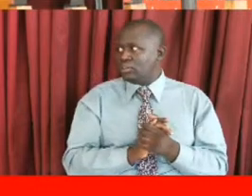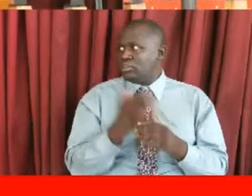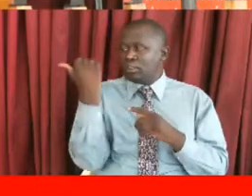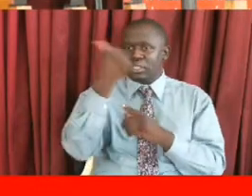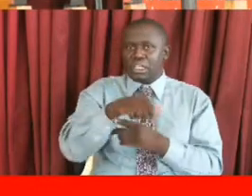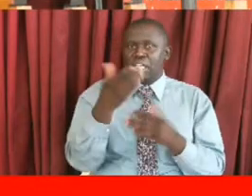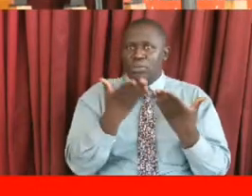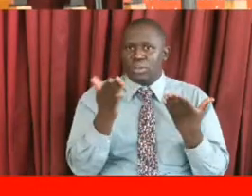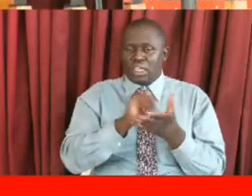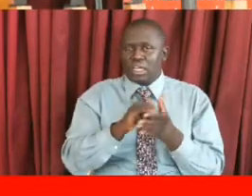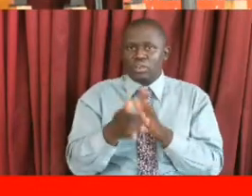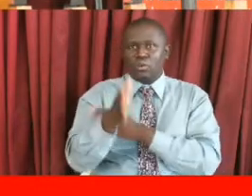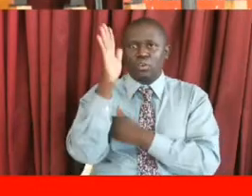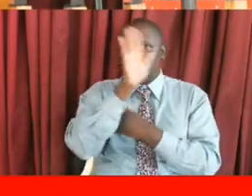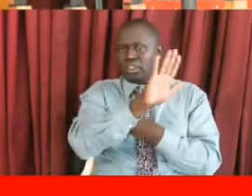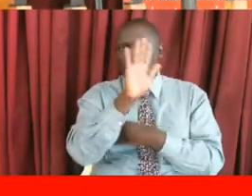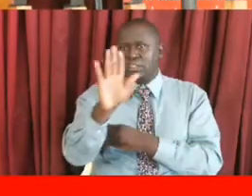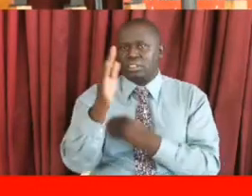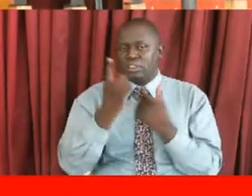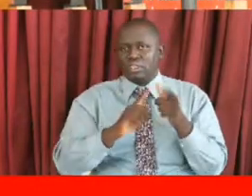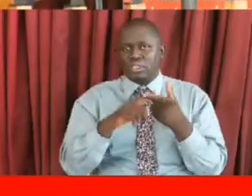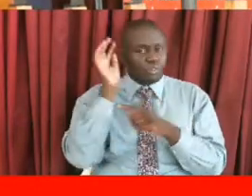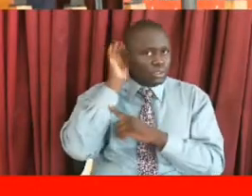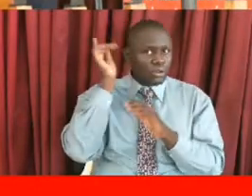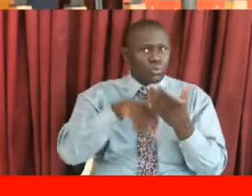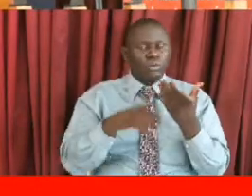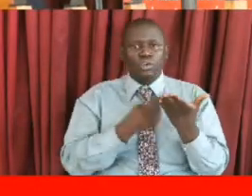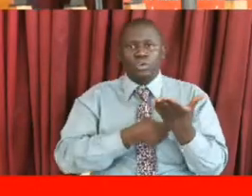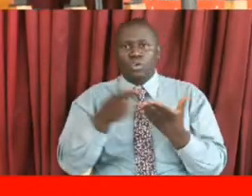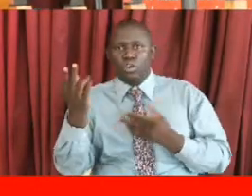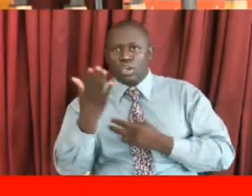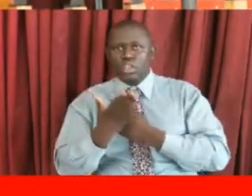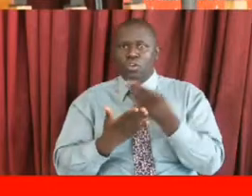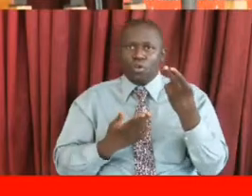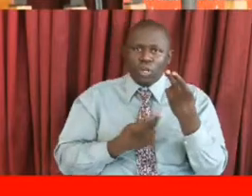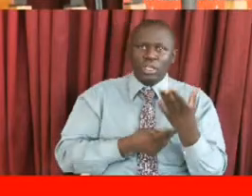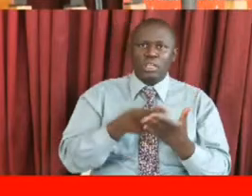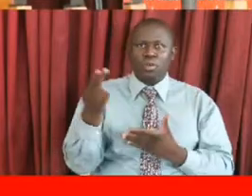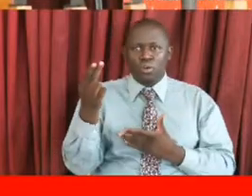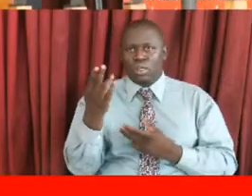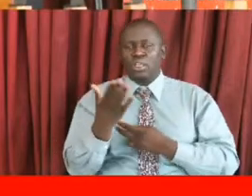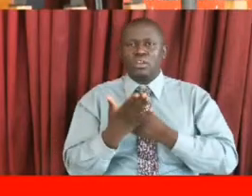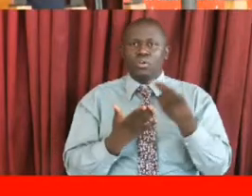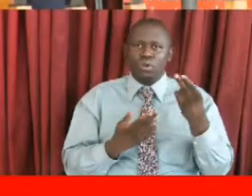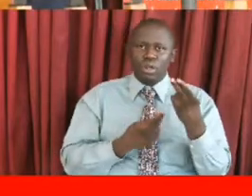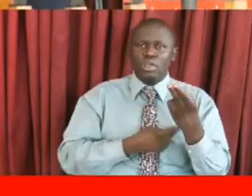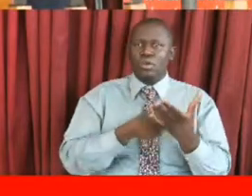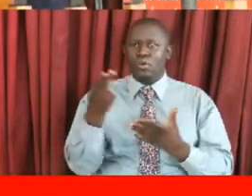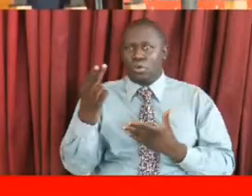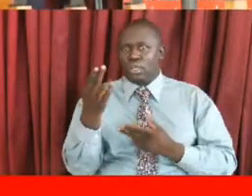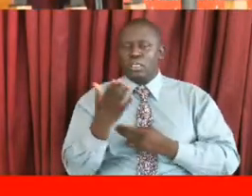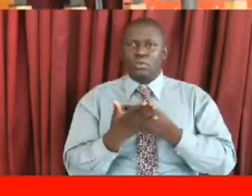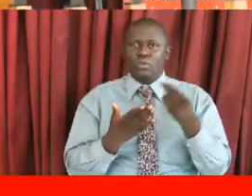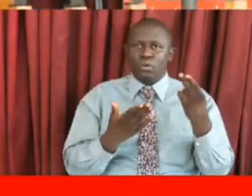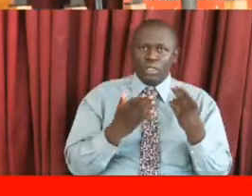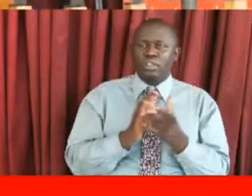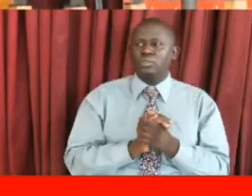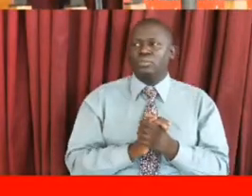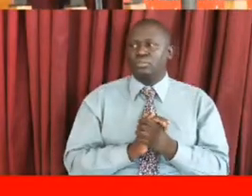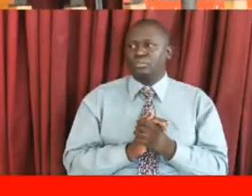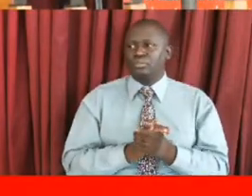wherever God is Holy Holy Holy hly Hool h hly h h h